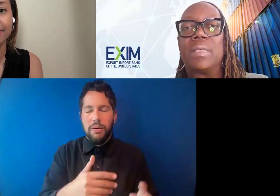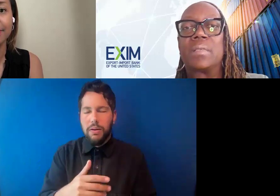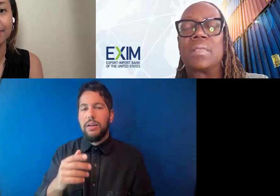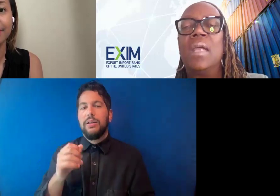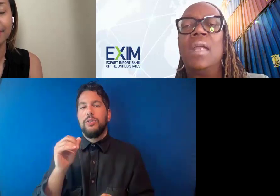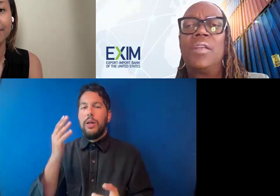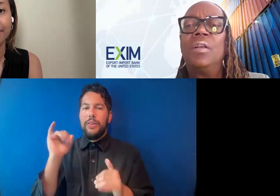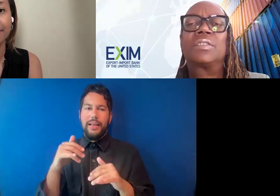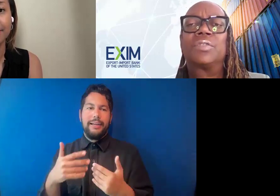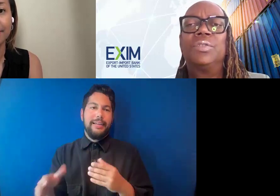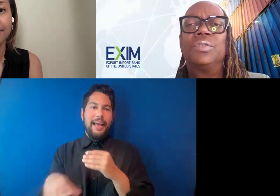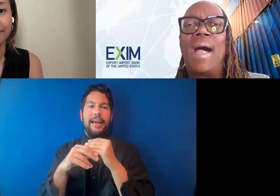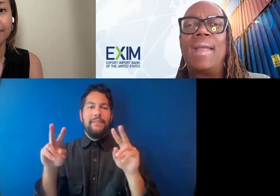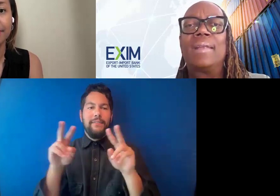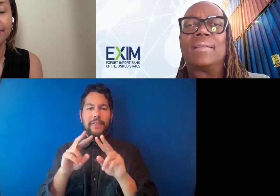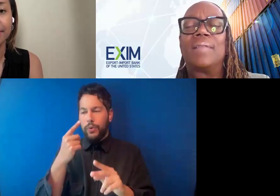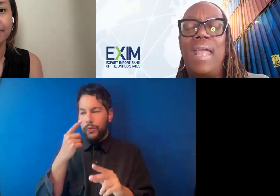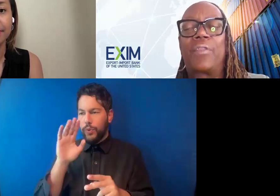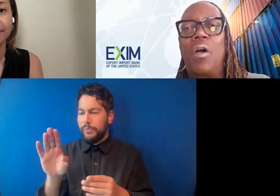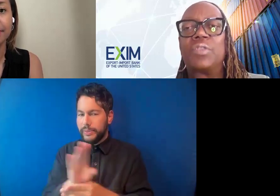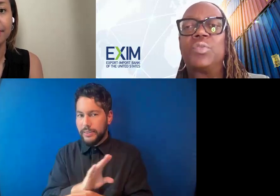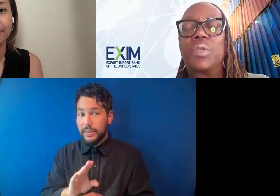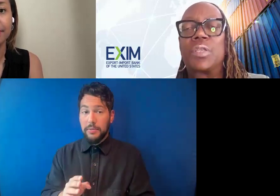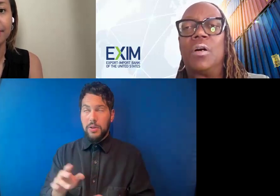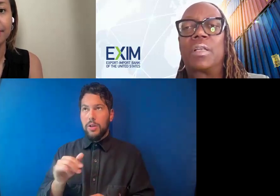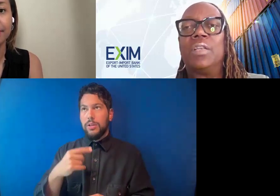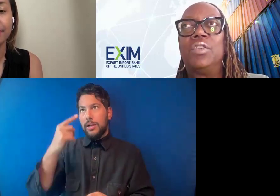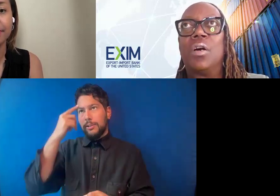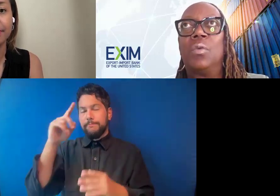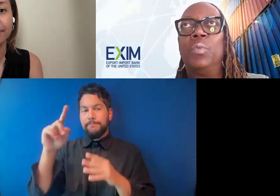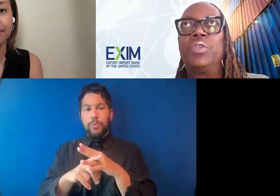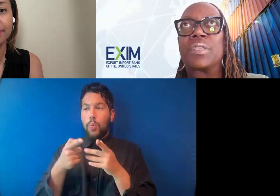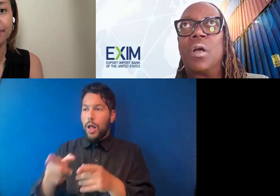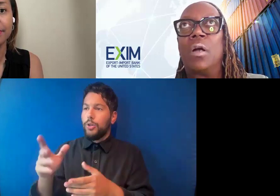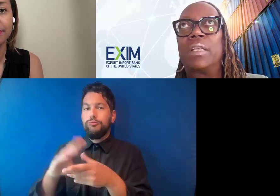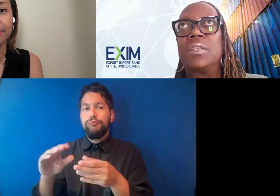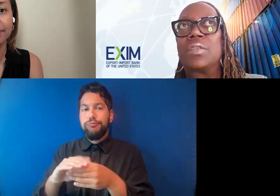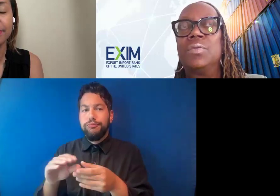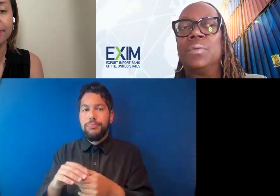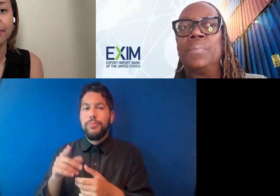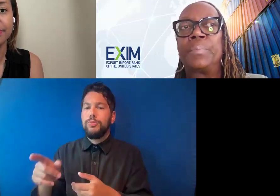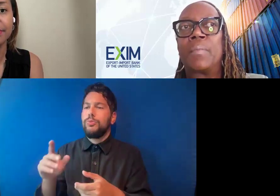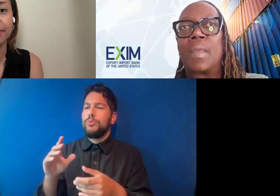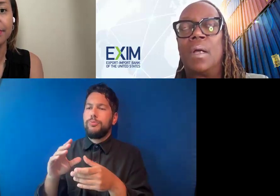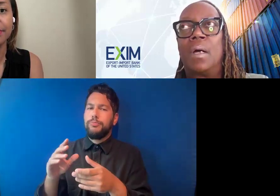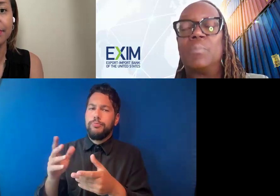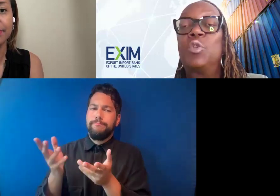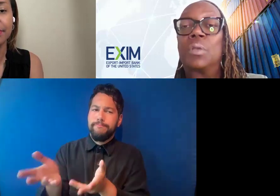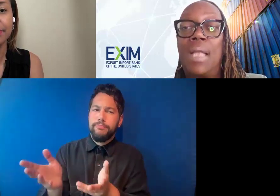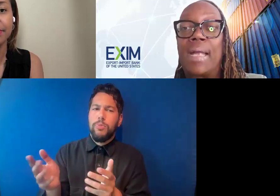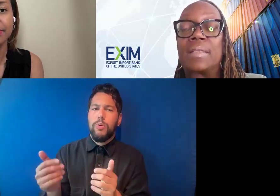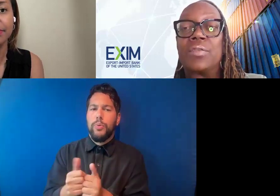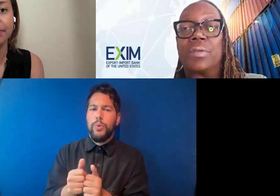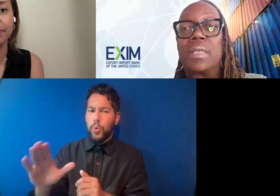your business. And also too, I had a thought as you were talking, when you're talking to